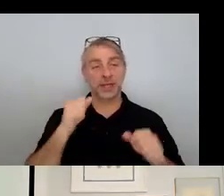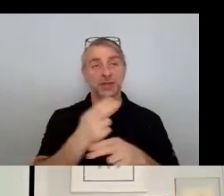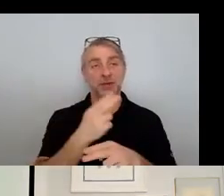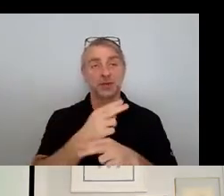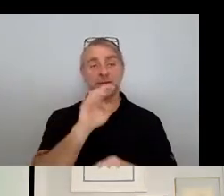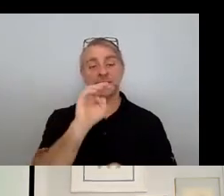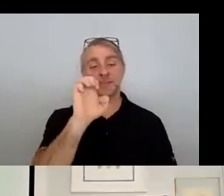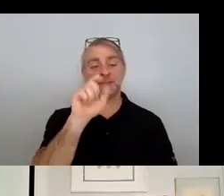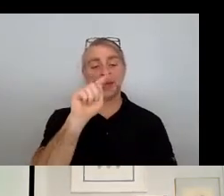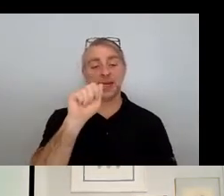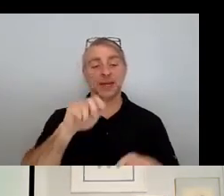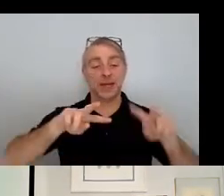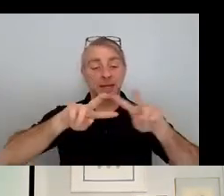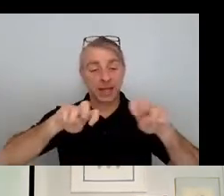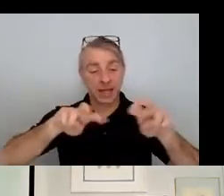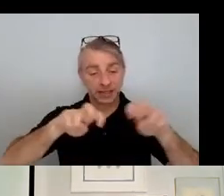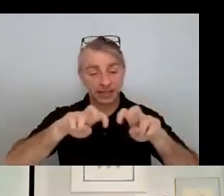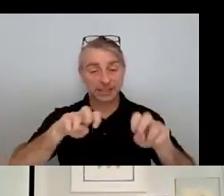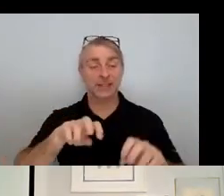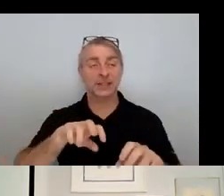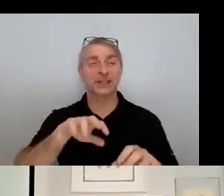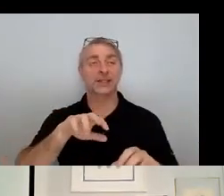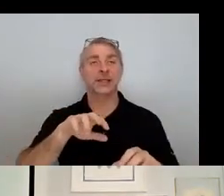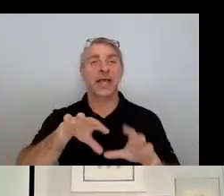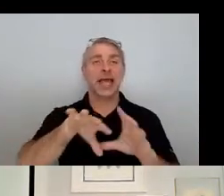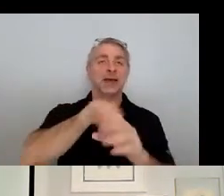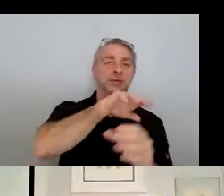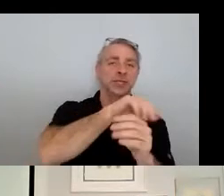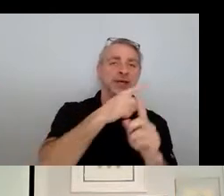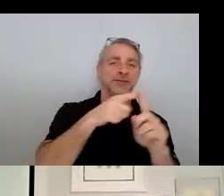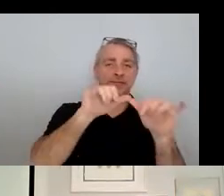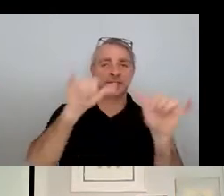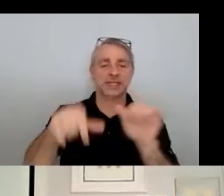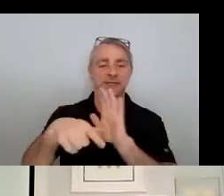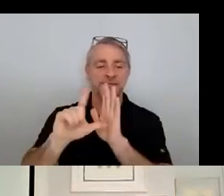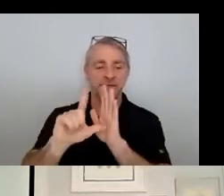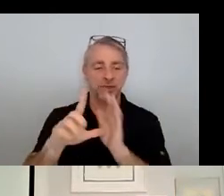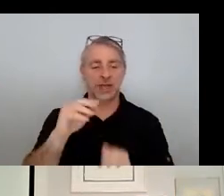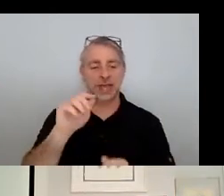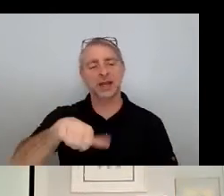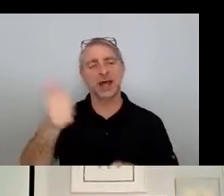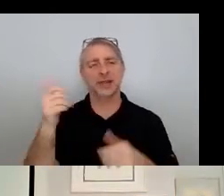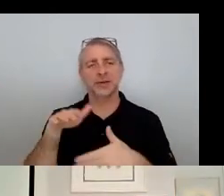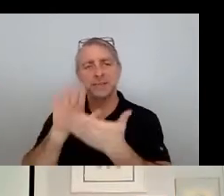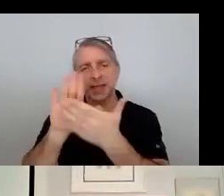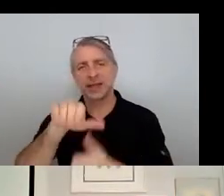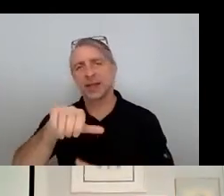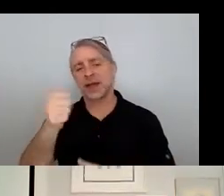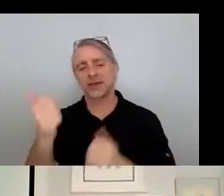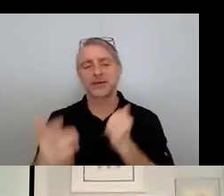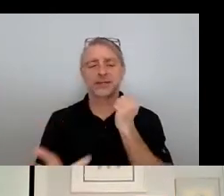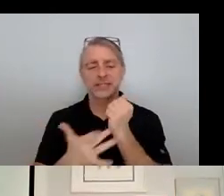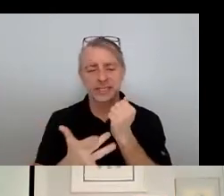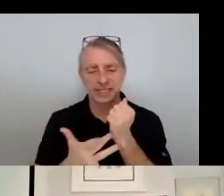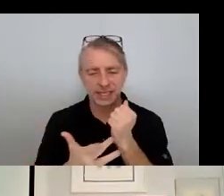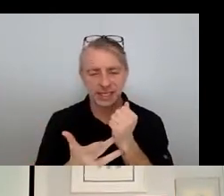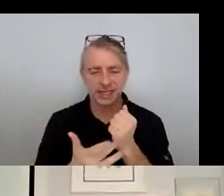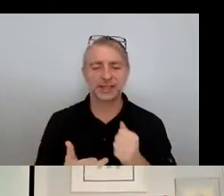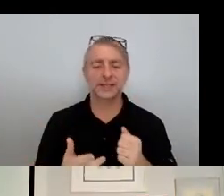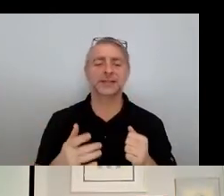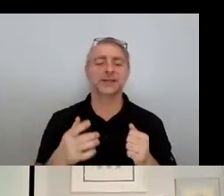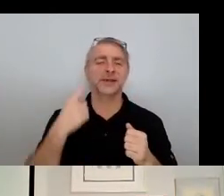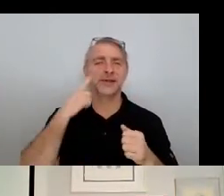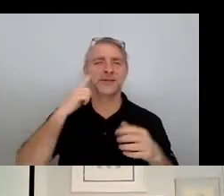other methodological techniques for synthesizing other kinds of data from a set of studies, like qualitative